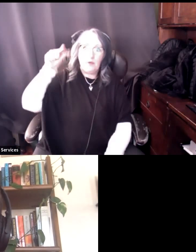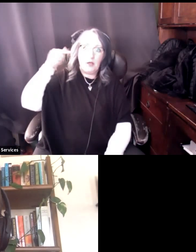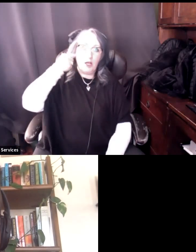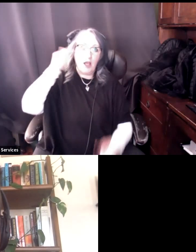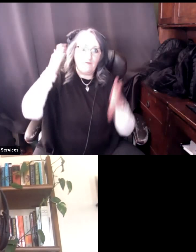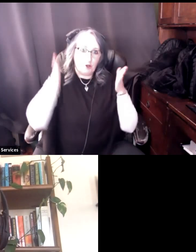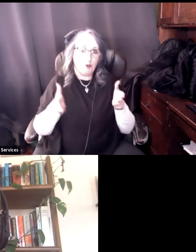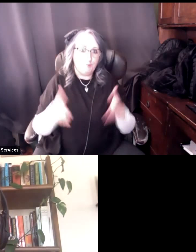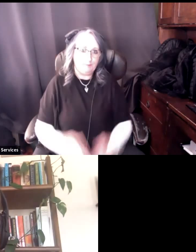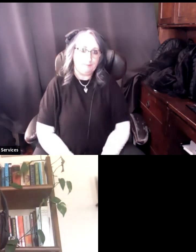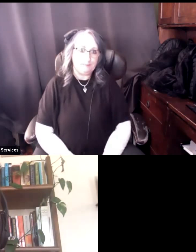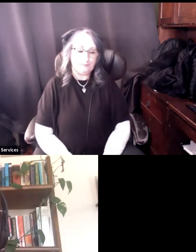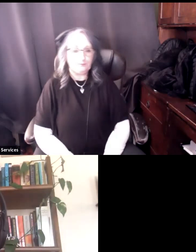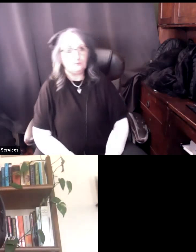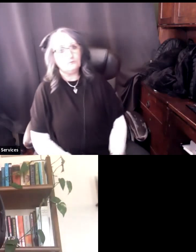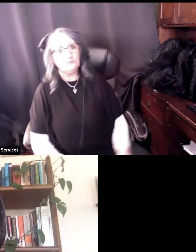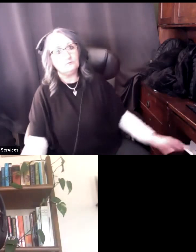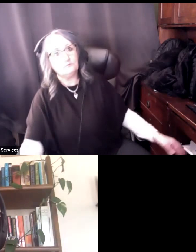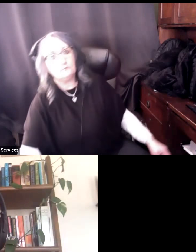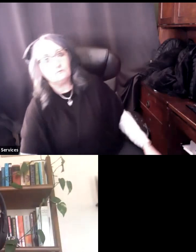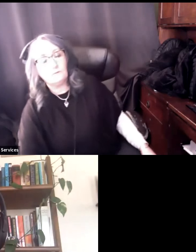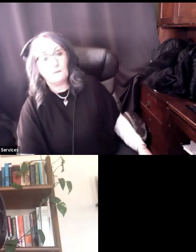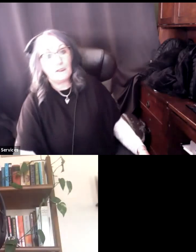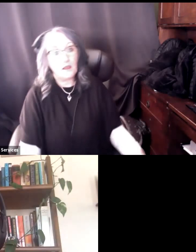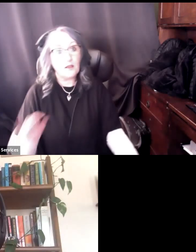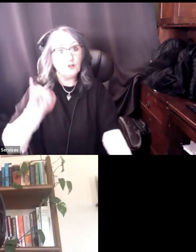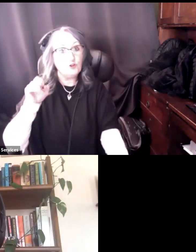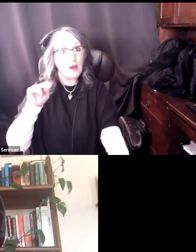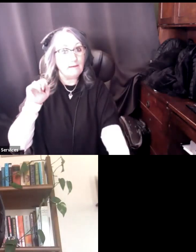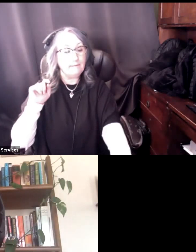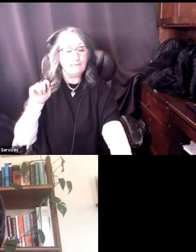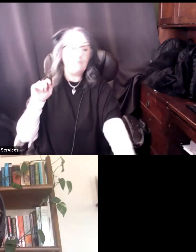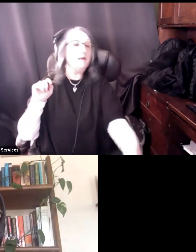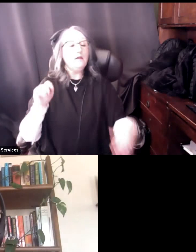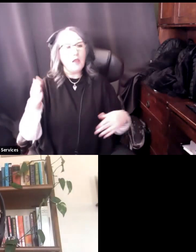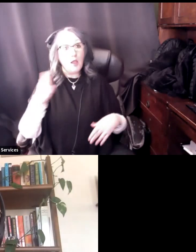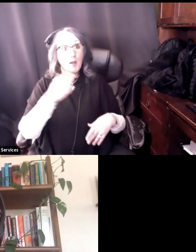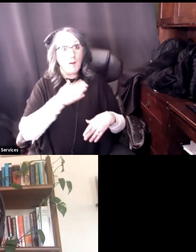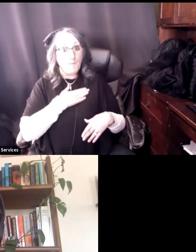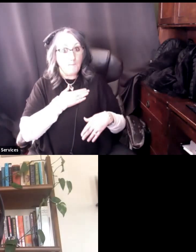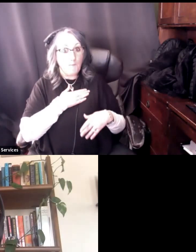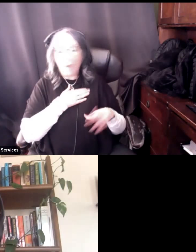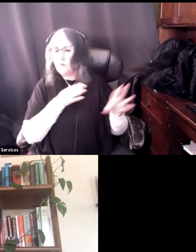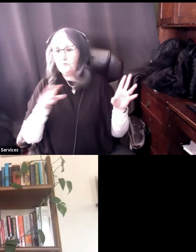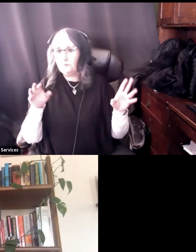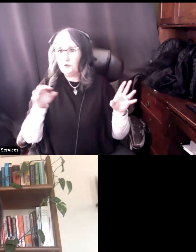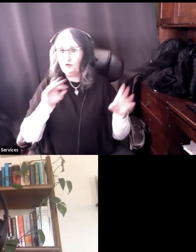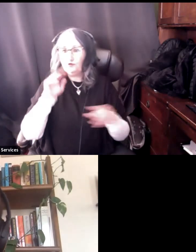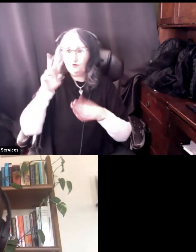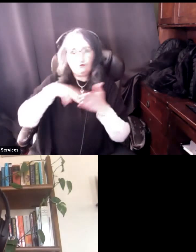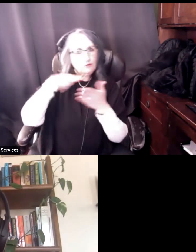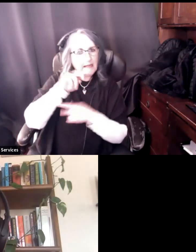Okay. My wife and I just had a baby and she's nursing. Is she eligible for the vaccine?